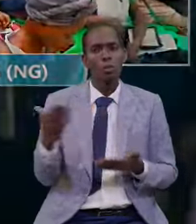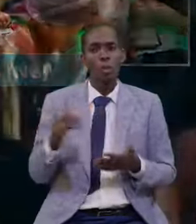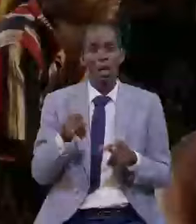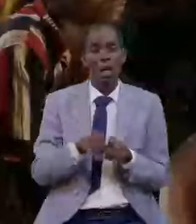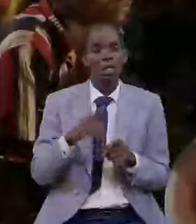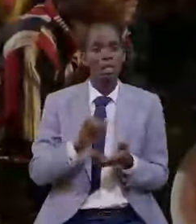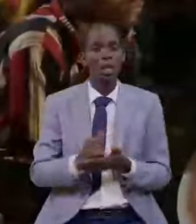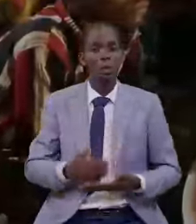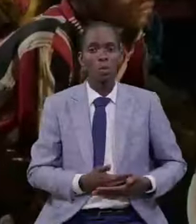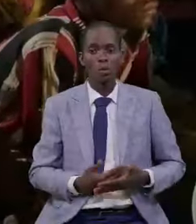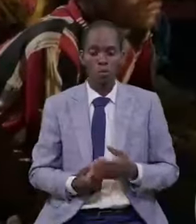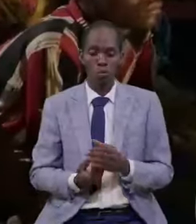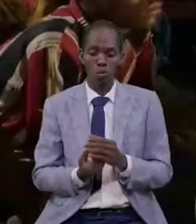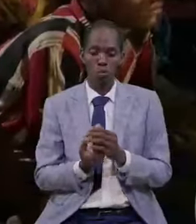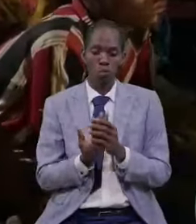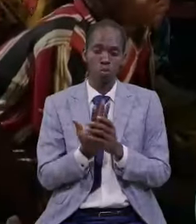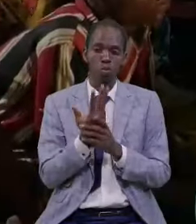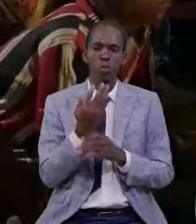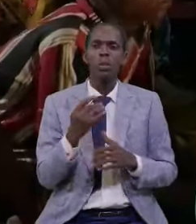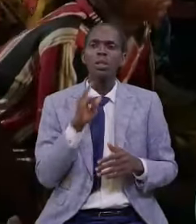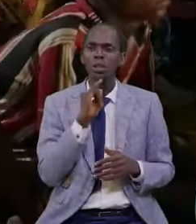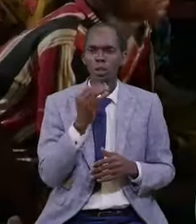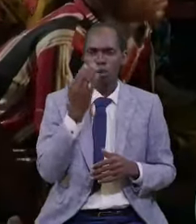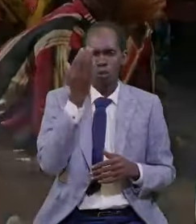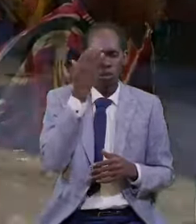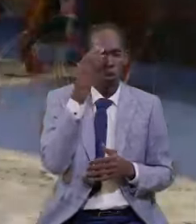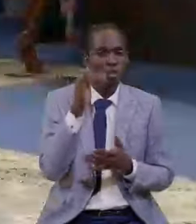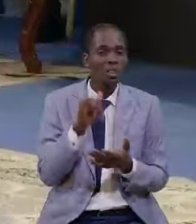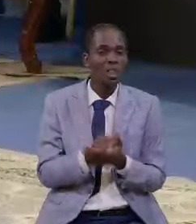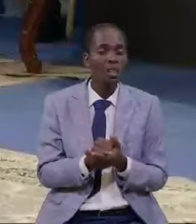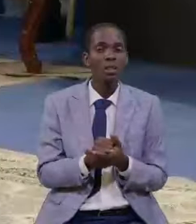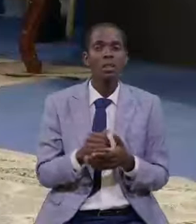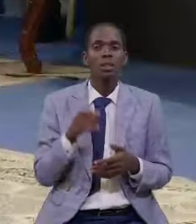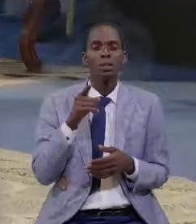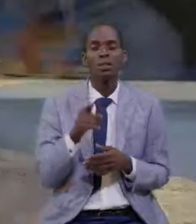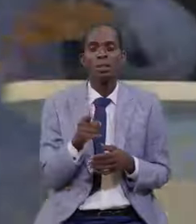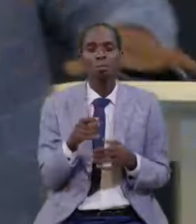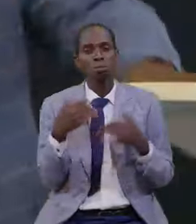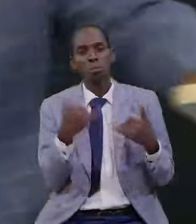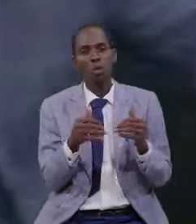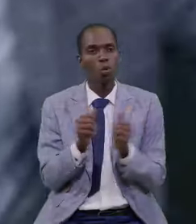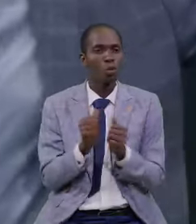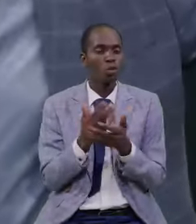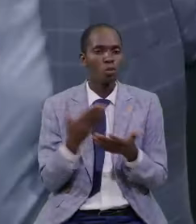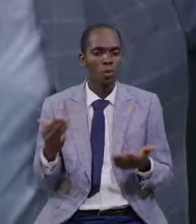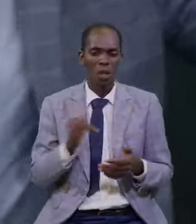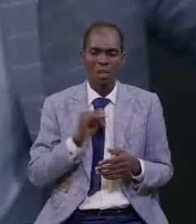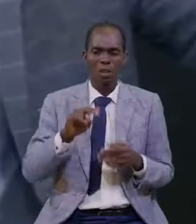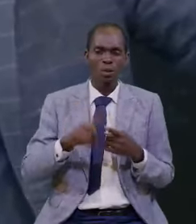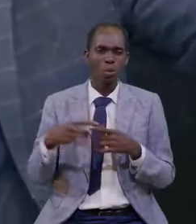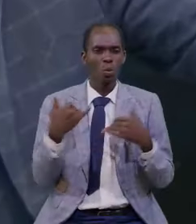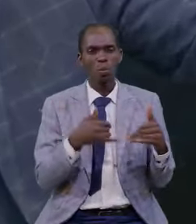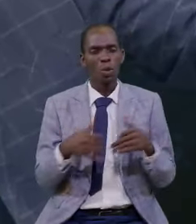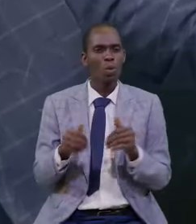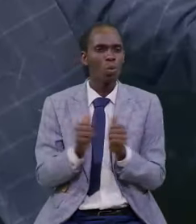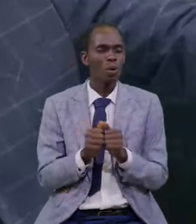for something. He knows, that baby knows, I need to play with something. I need to have toys. And the baby,